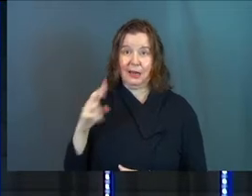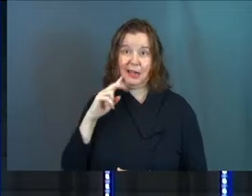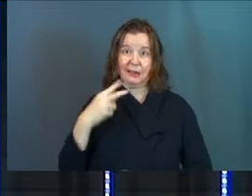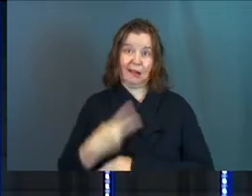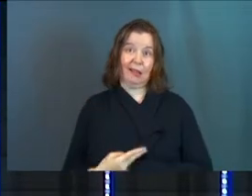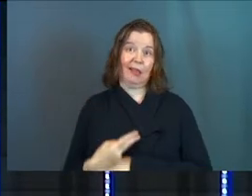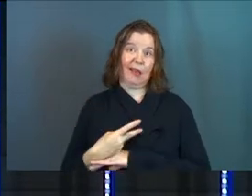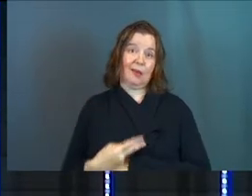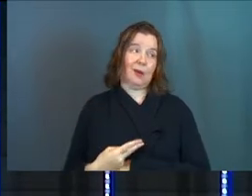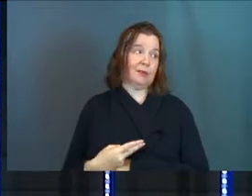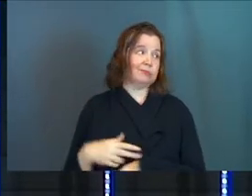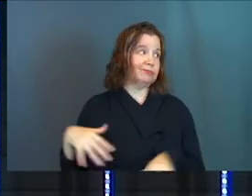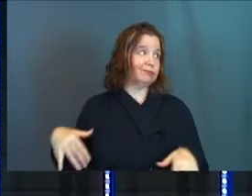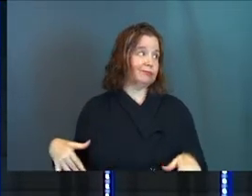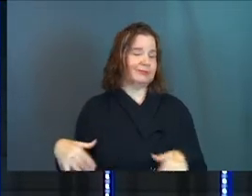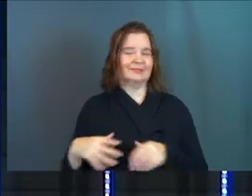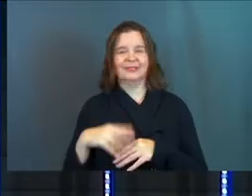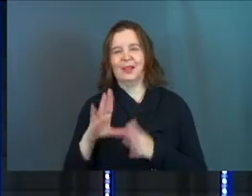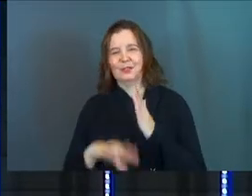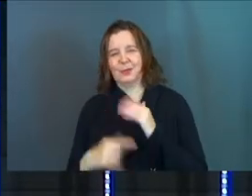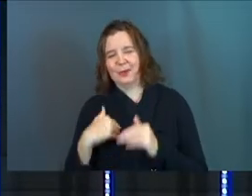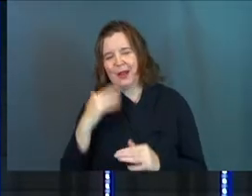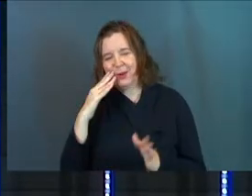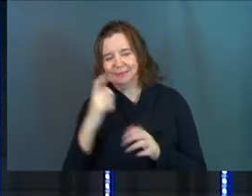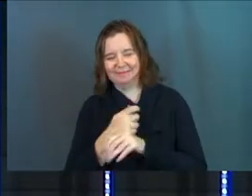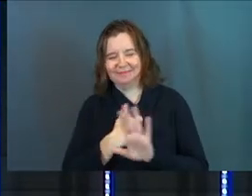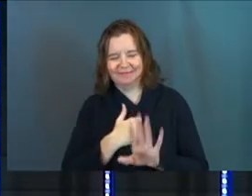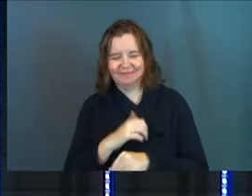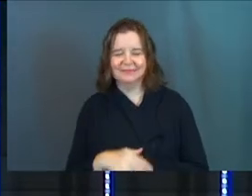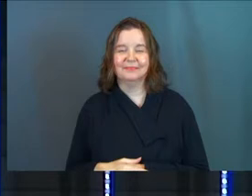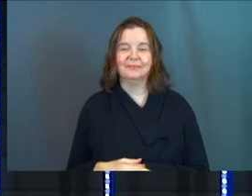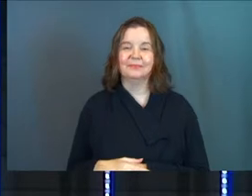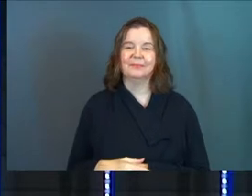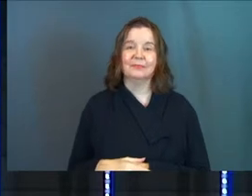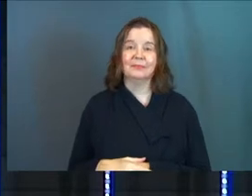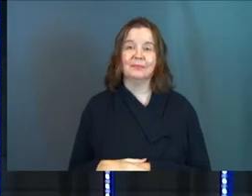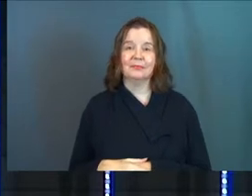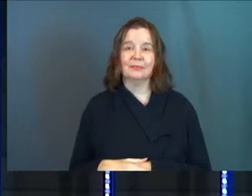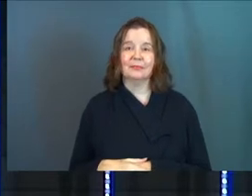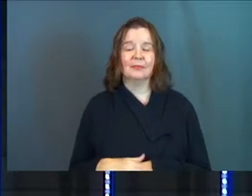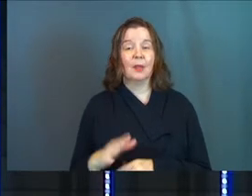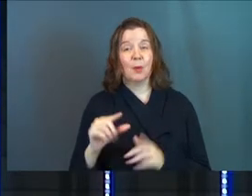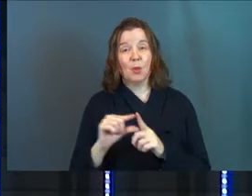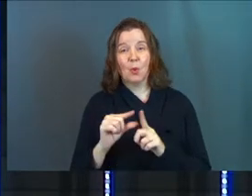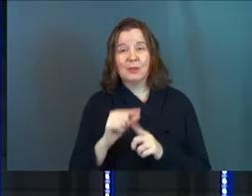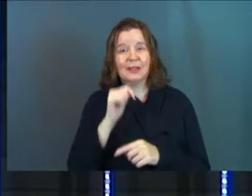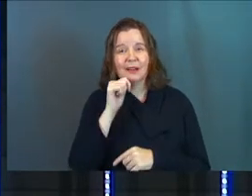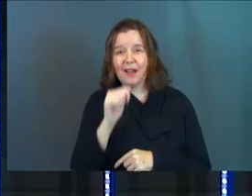around, don't they? Right, that was a cheap one. I know that was a cheap one. Yeah, but